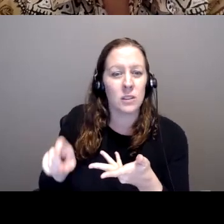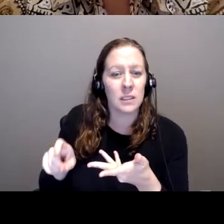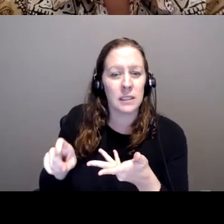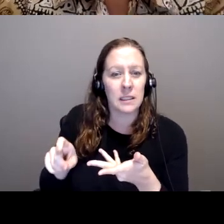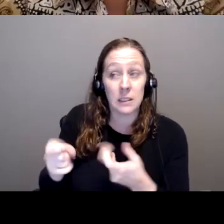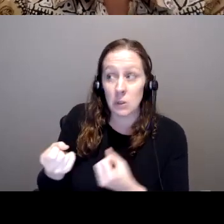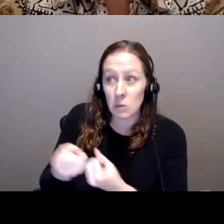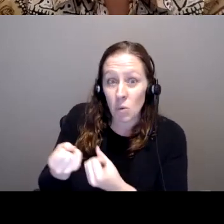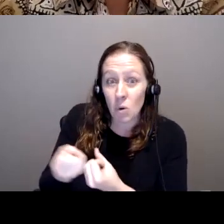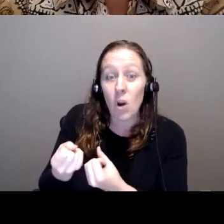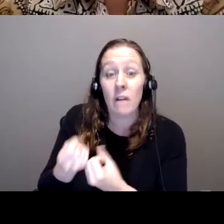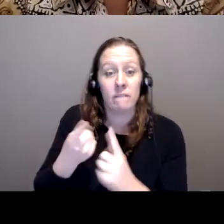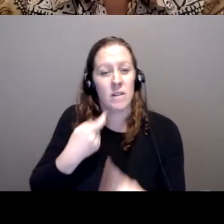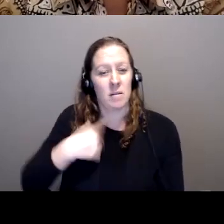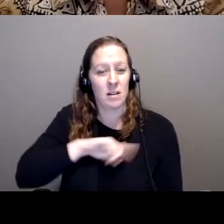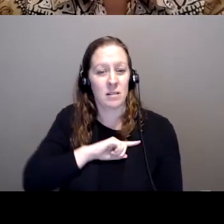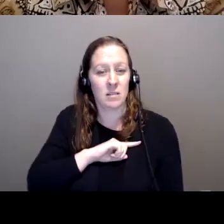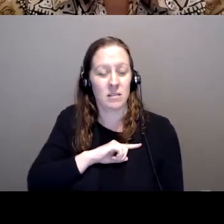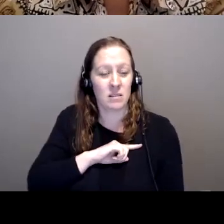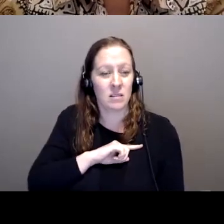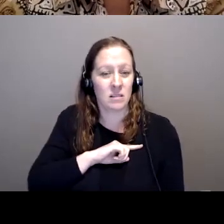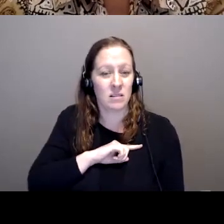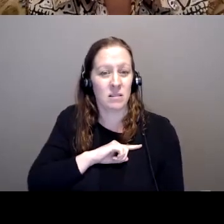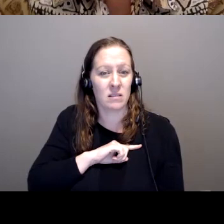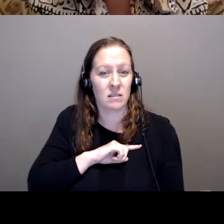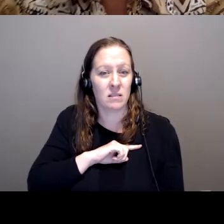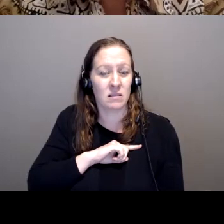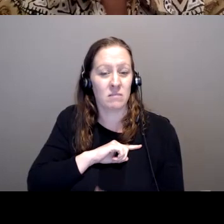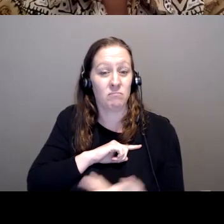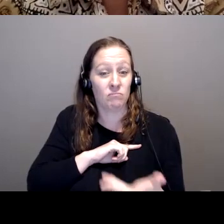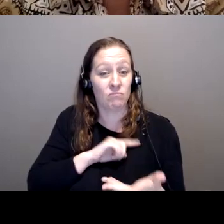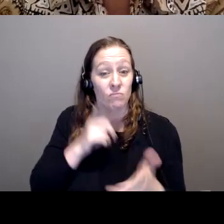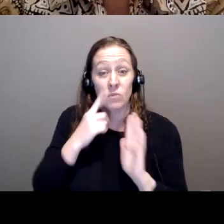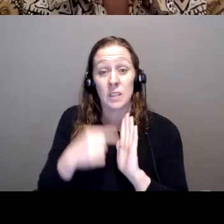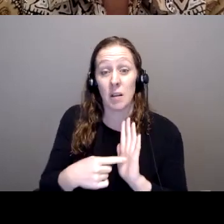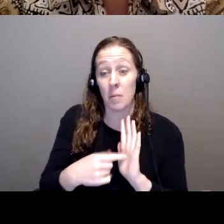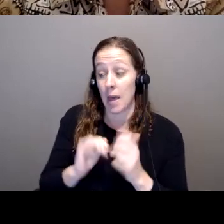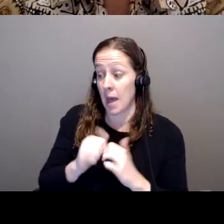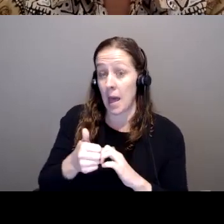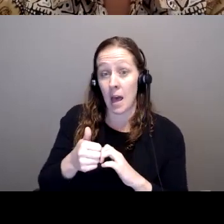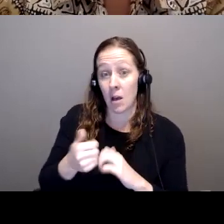supports they need from us in terms of how we can have conversations about what